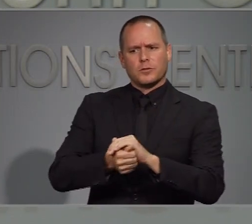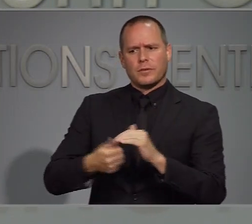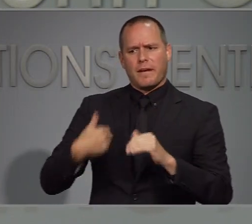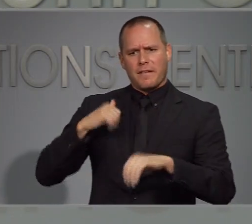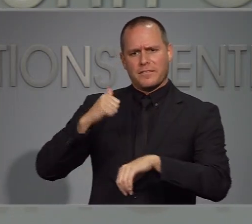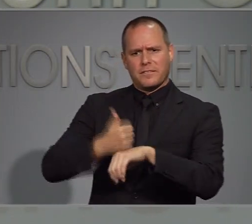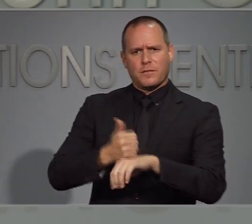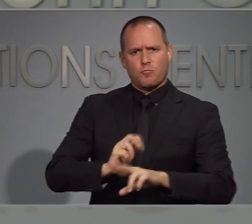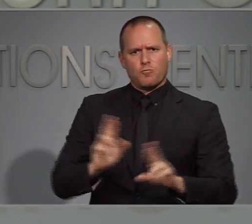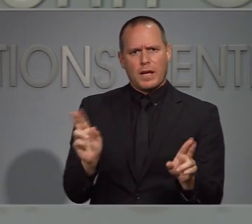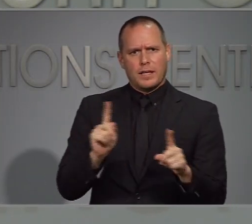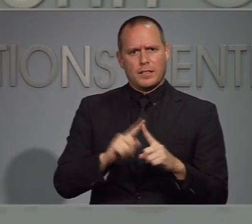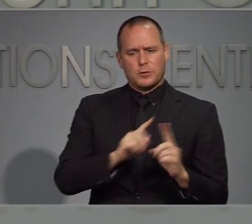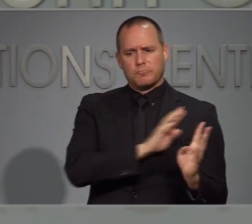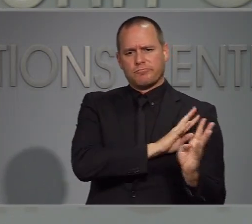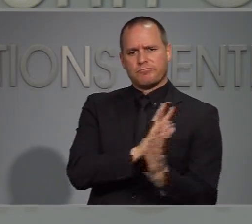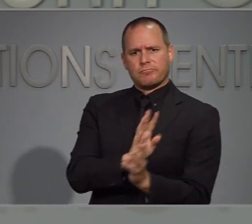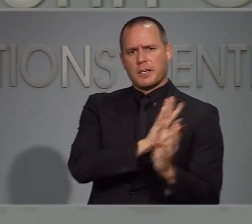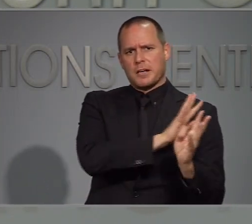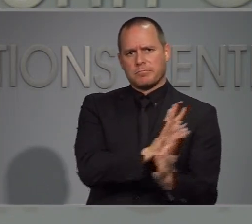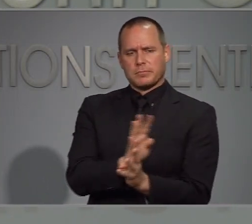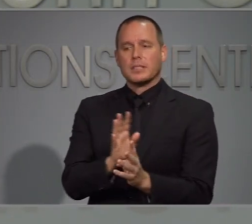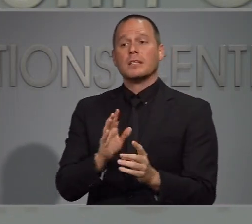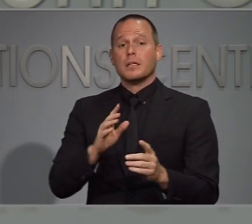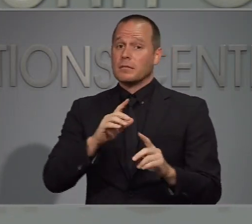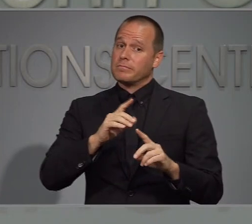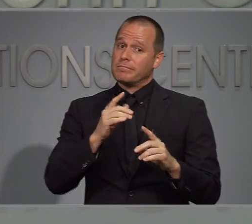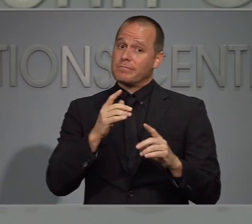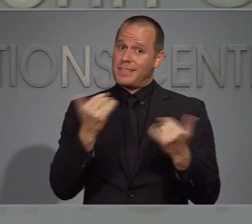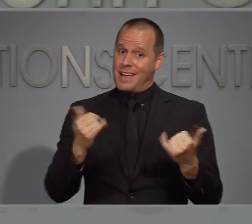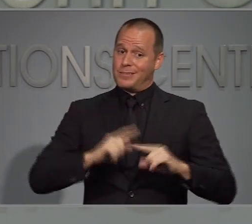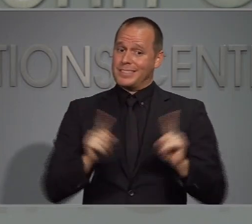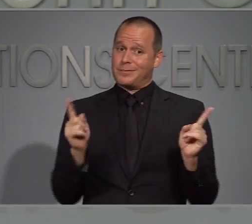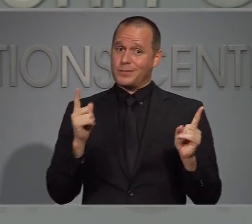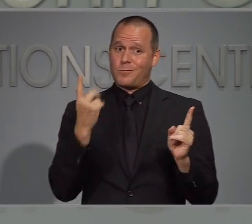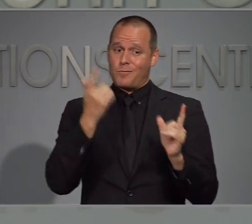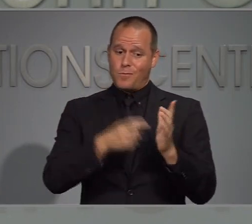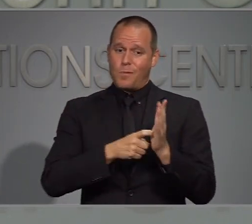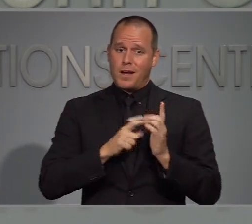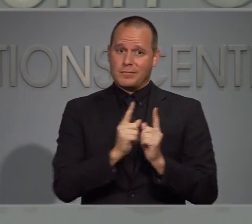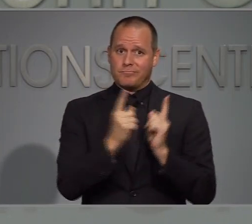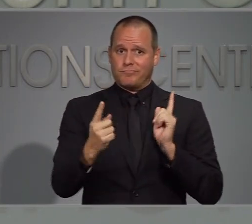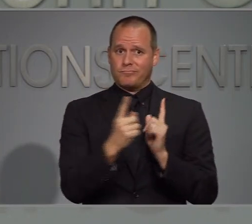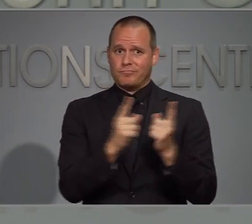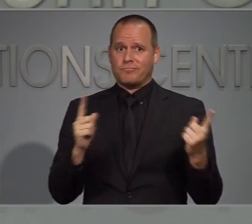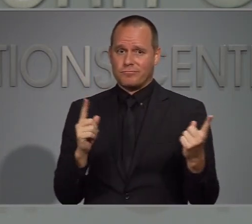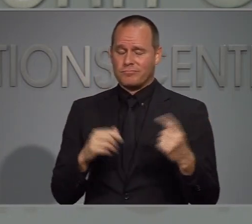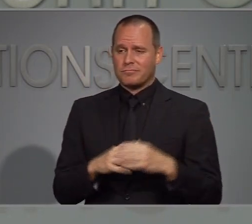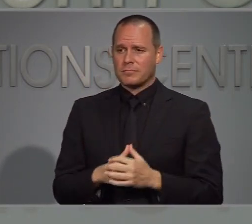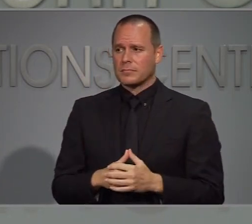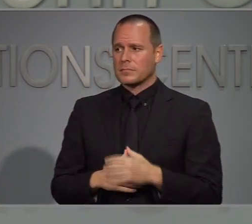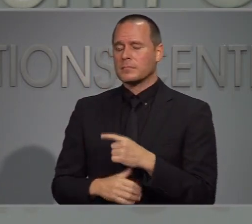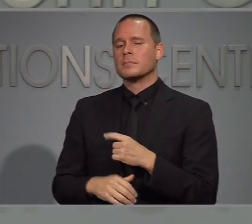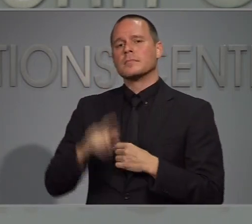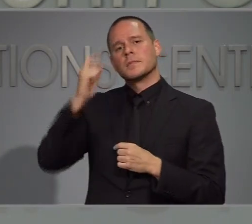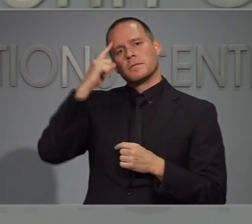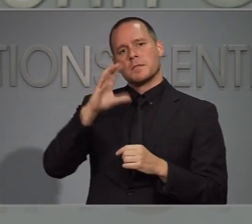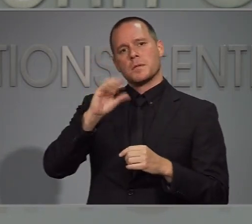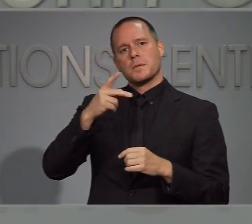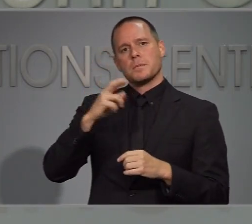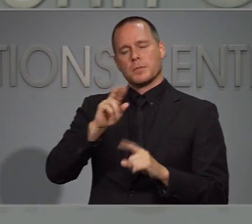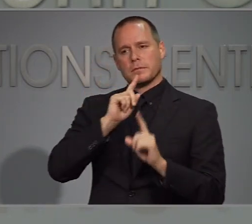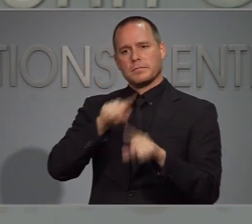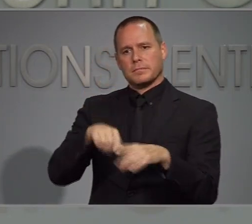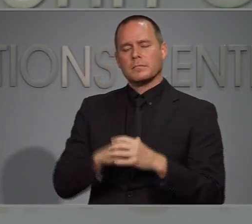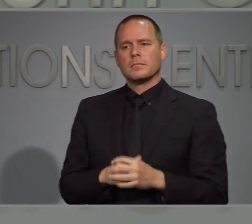to accommodate for the need for social distancing? Most of the locals are putting up shelters now